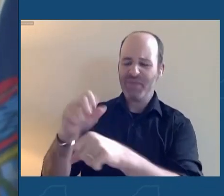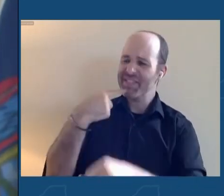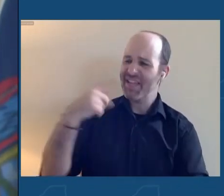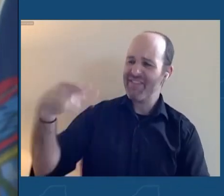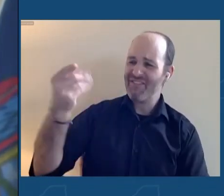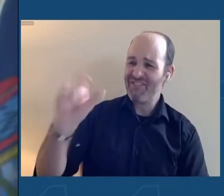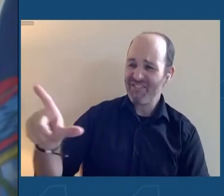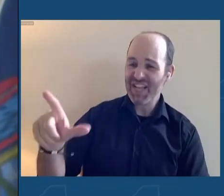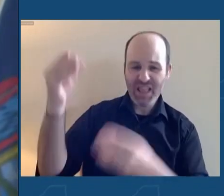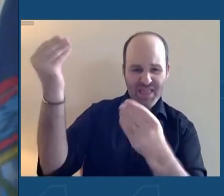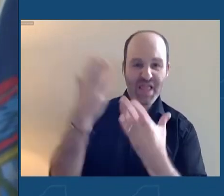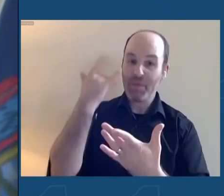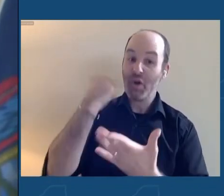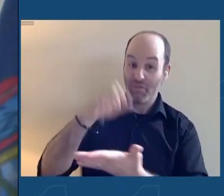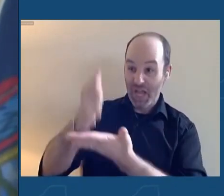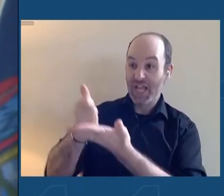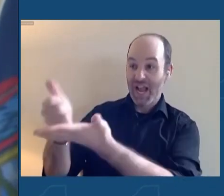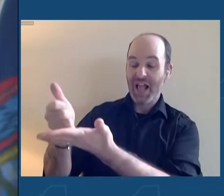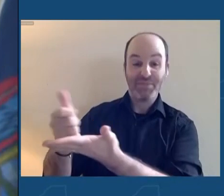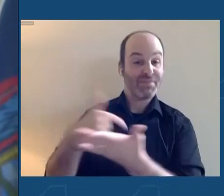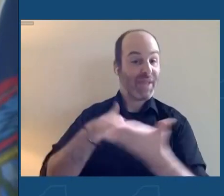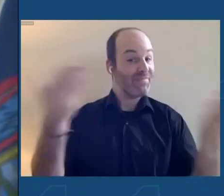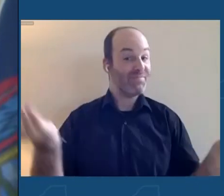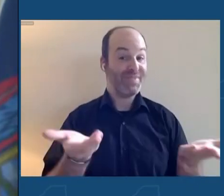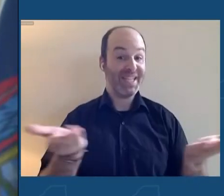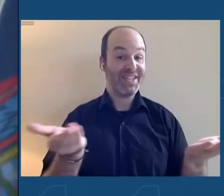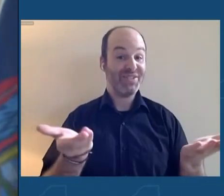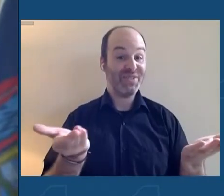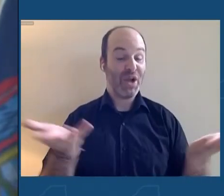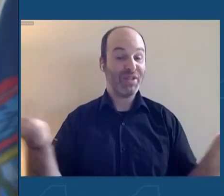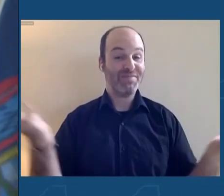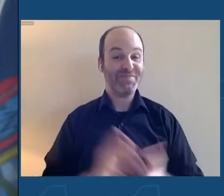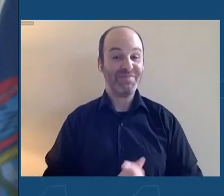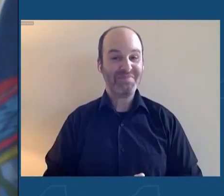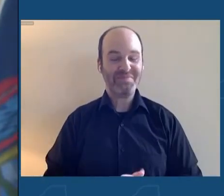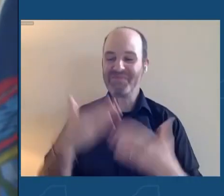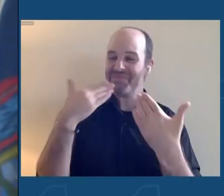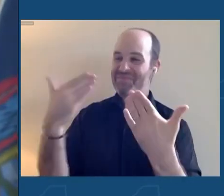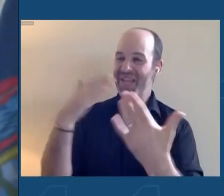know if I can help." And here we are. Thank you, Governor.